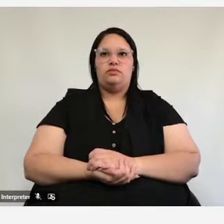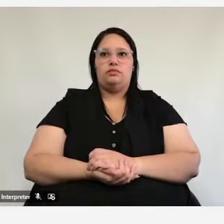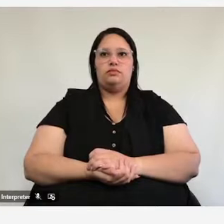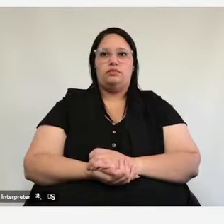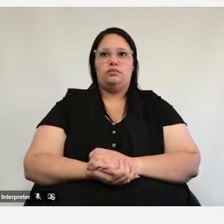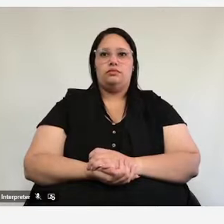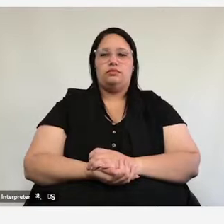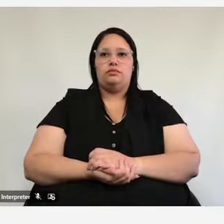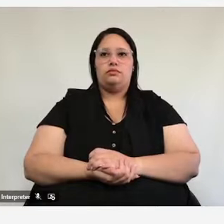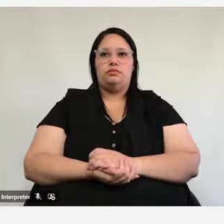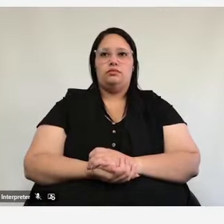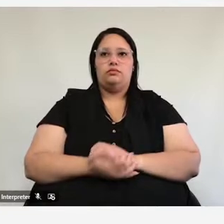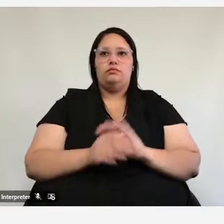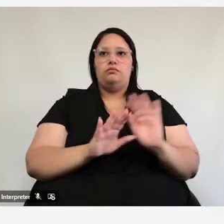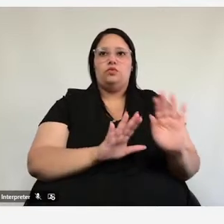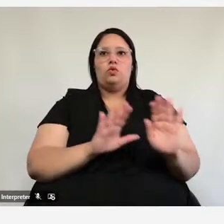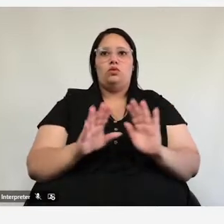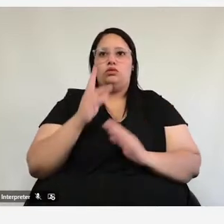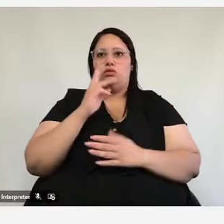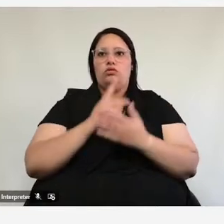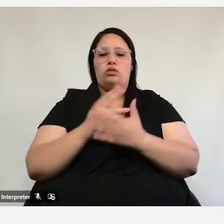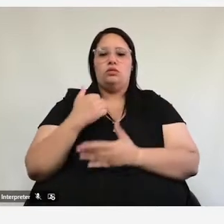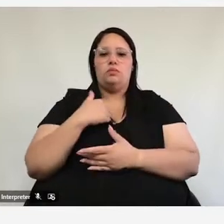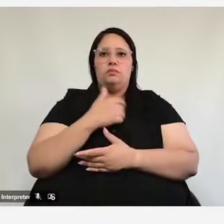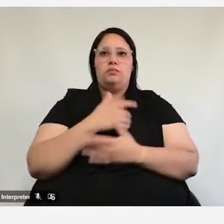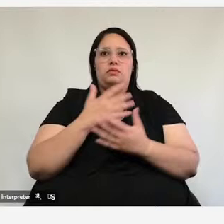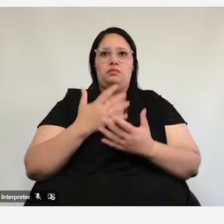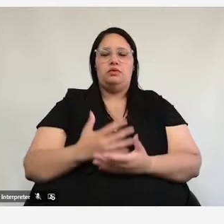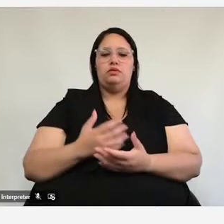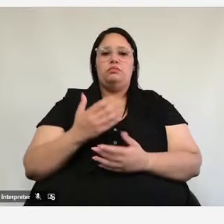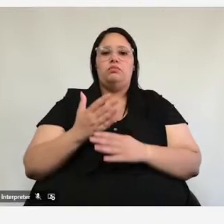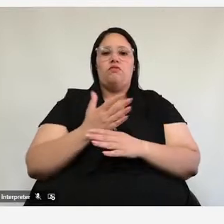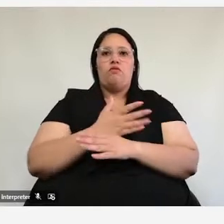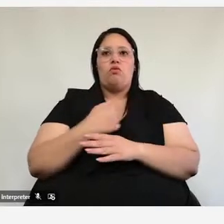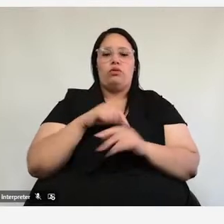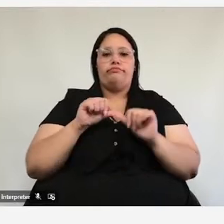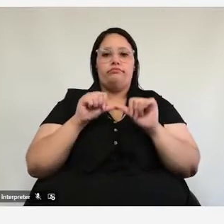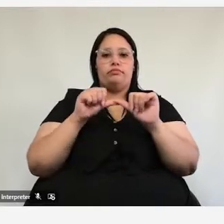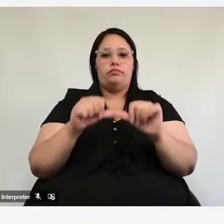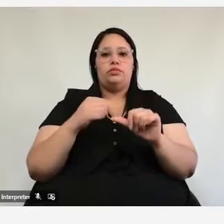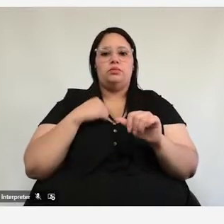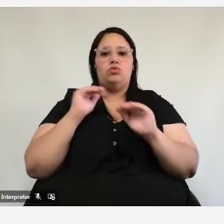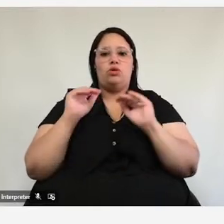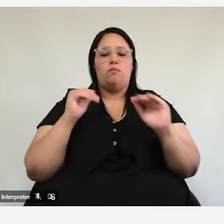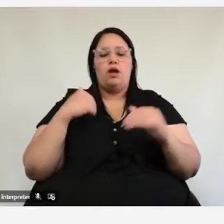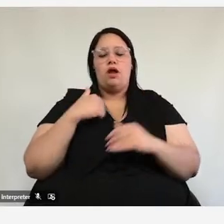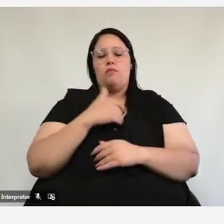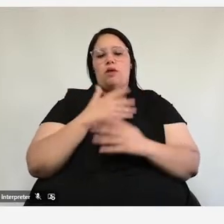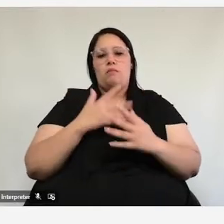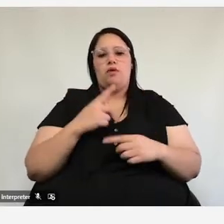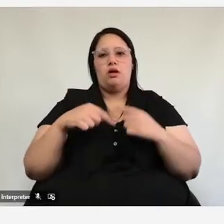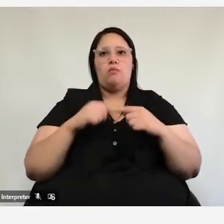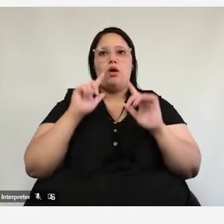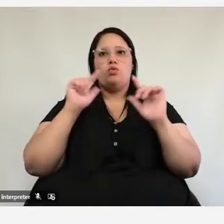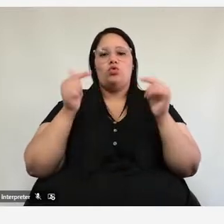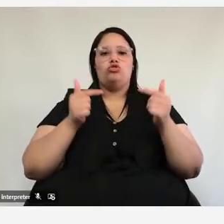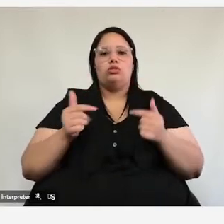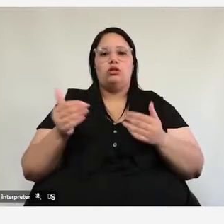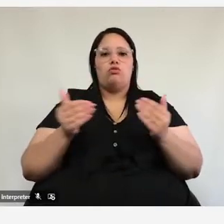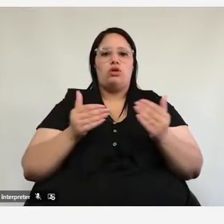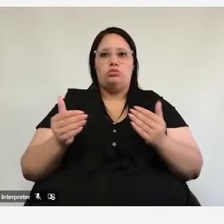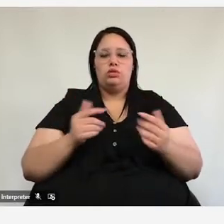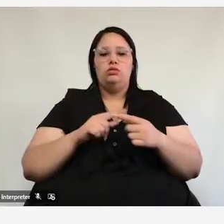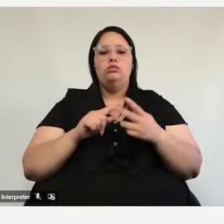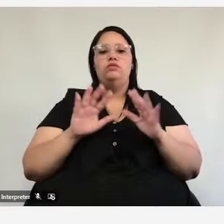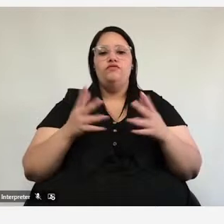Order, honourable members. Before we proceed, I would like to remind the honourable members about some of the logistical arrangements. As has